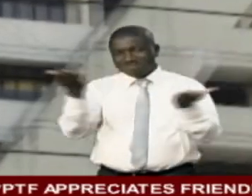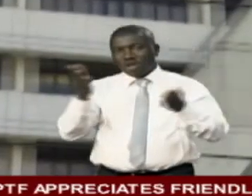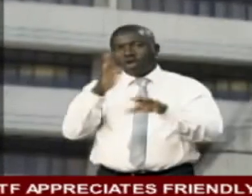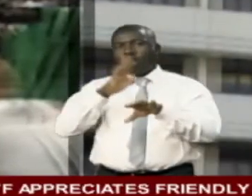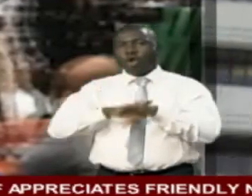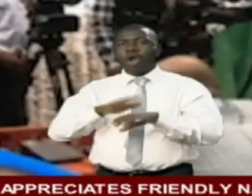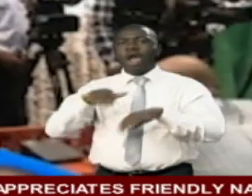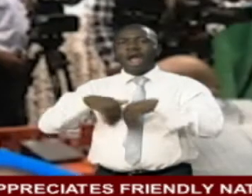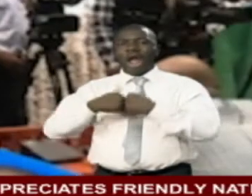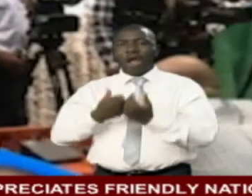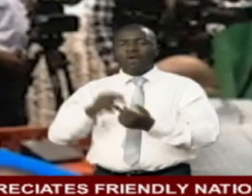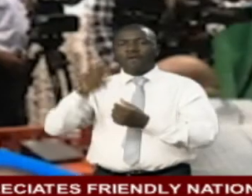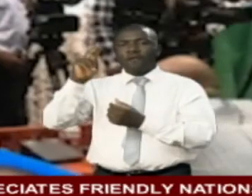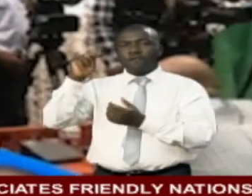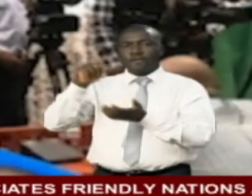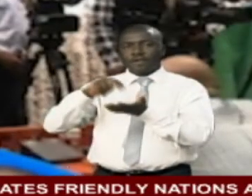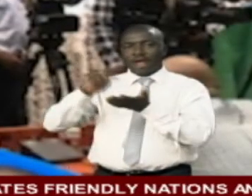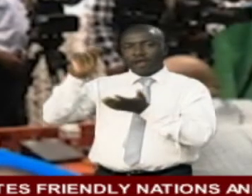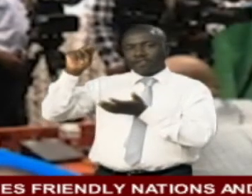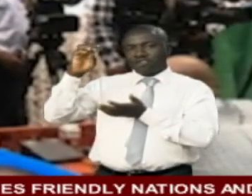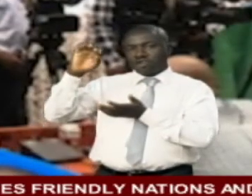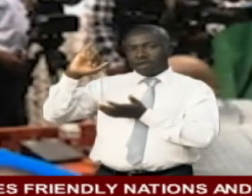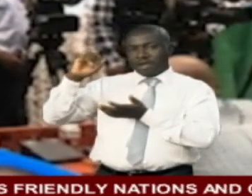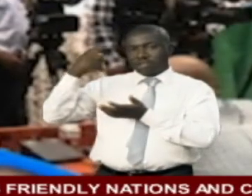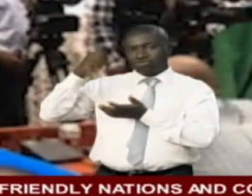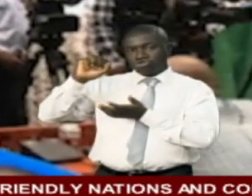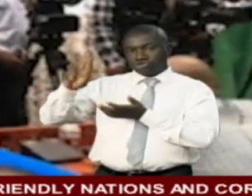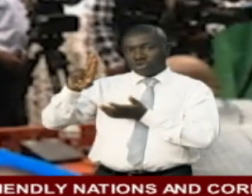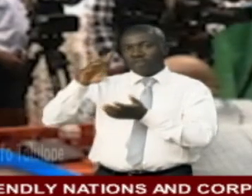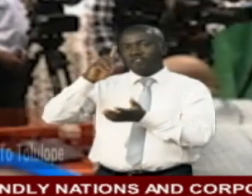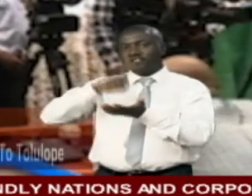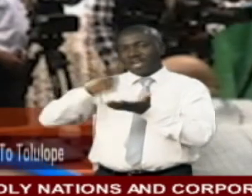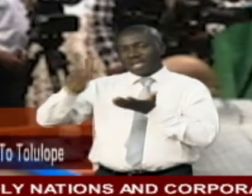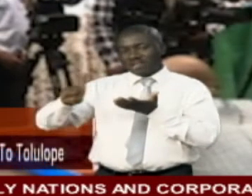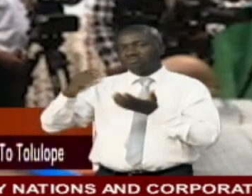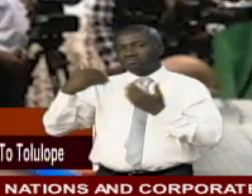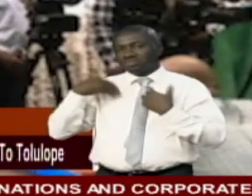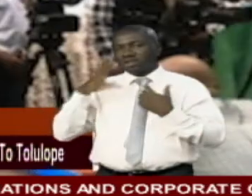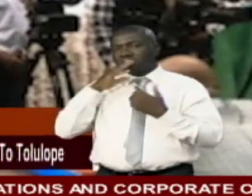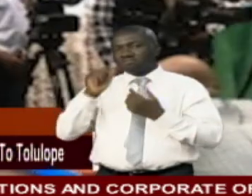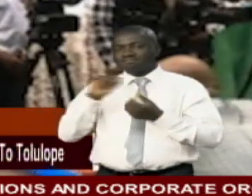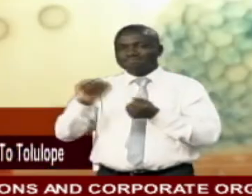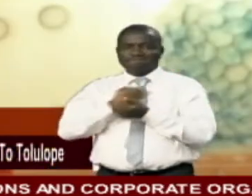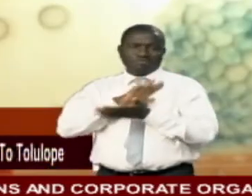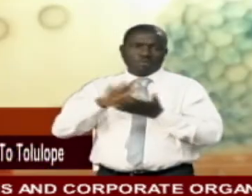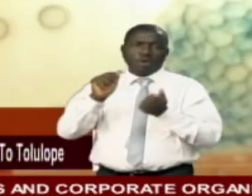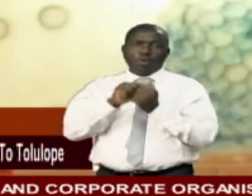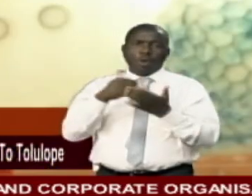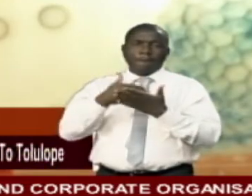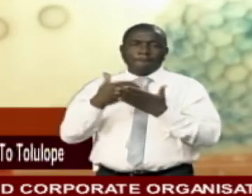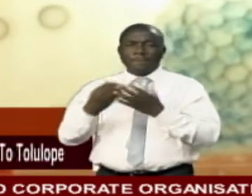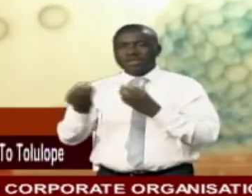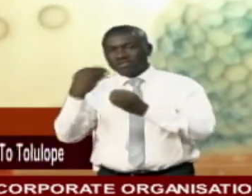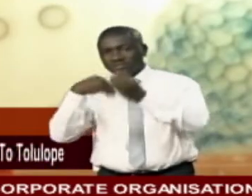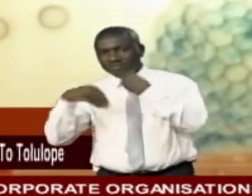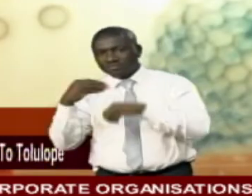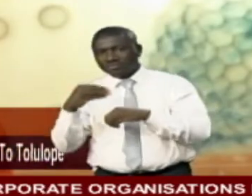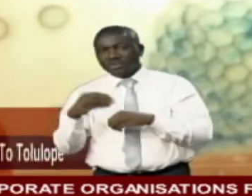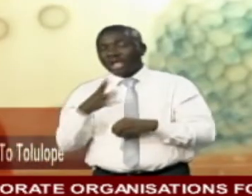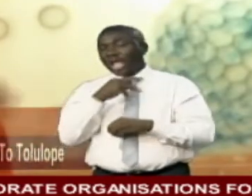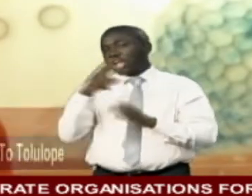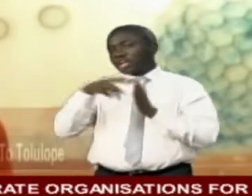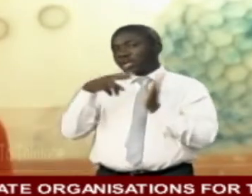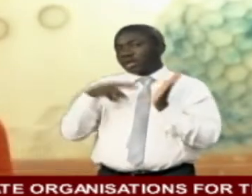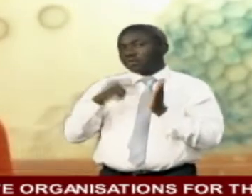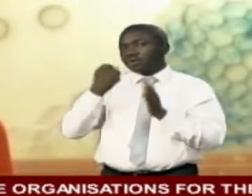Niger Delta Development Commission. Both chambers of the National Assembly investigated the allegations, and the report of the Senate Ad